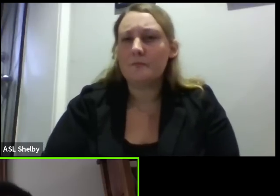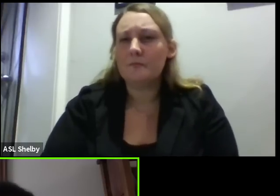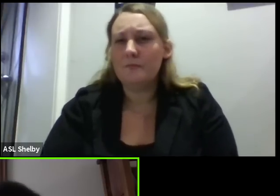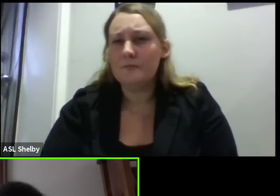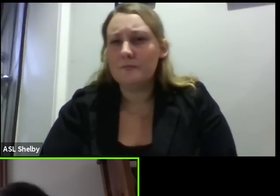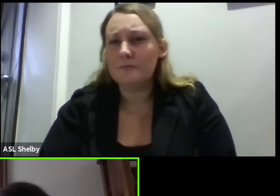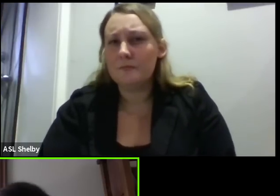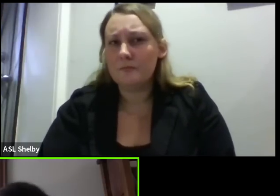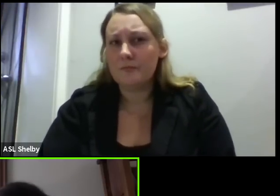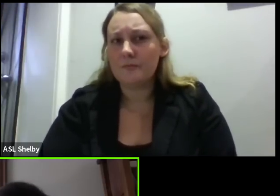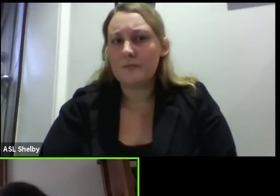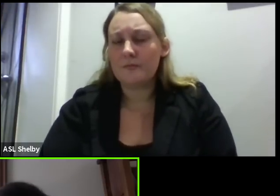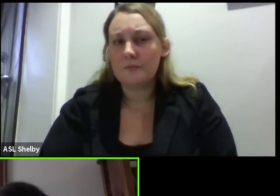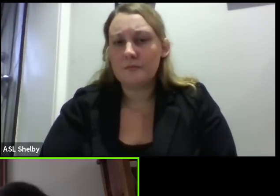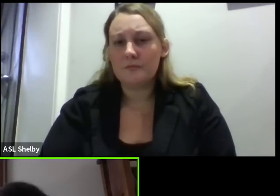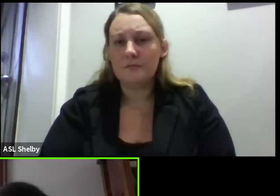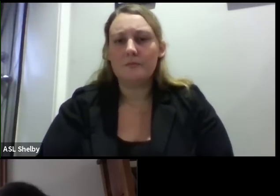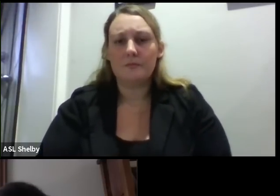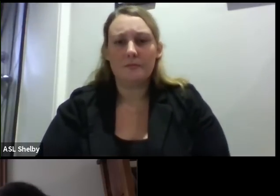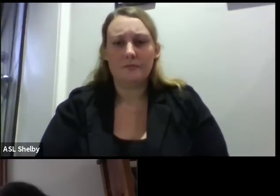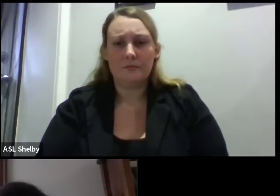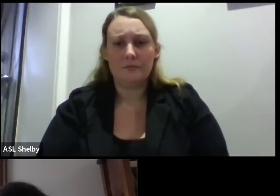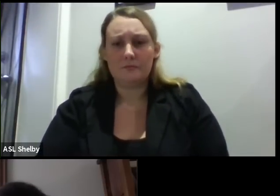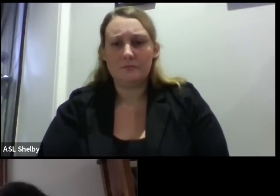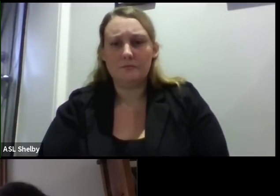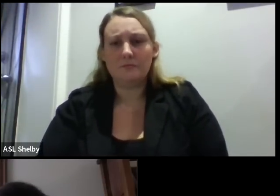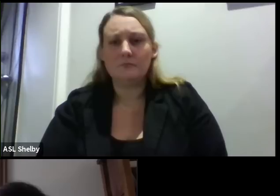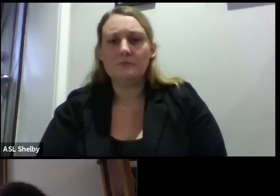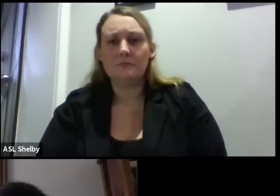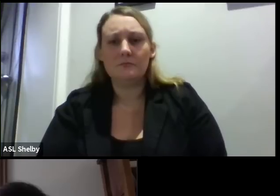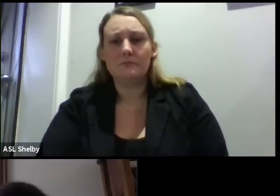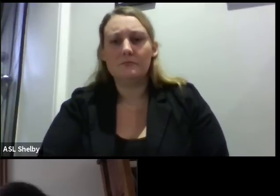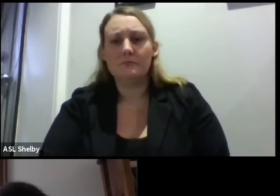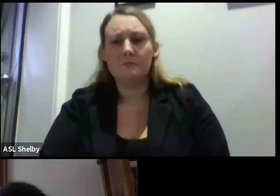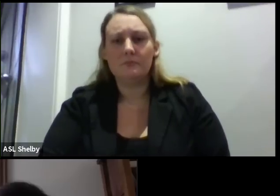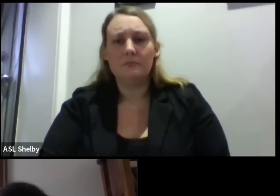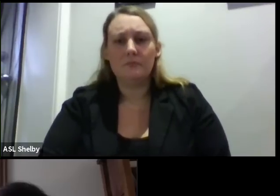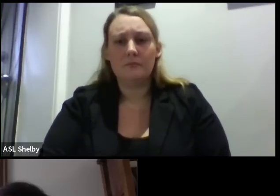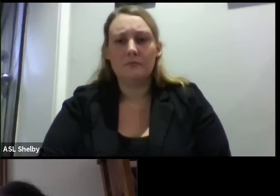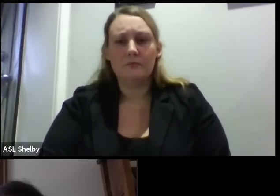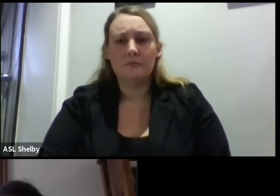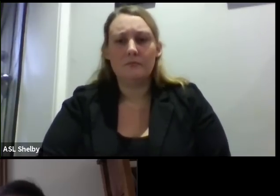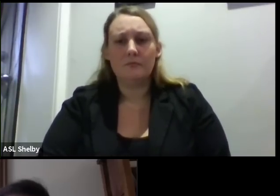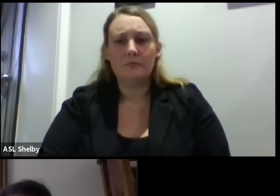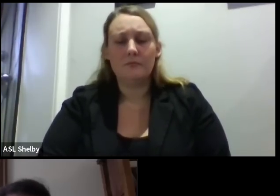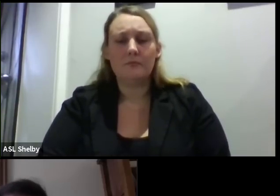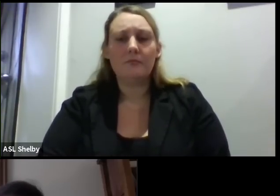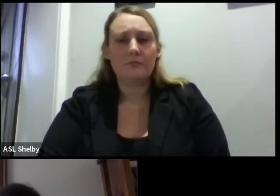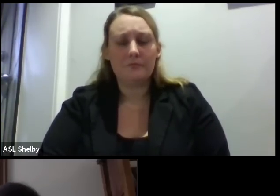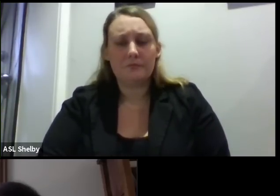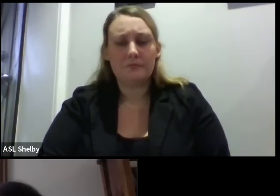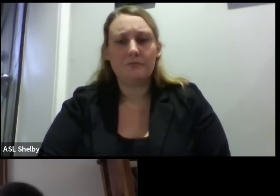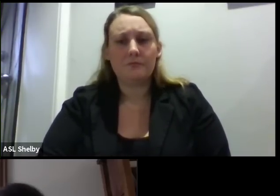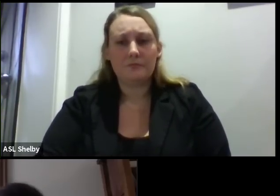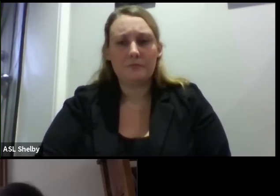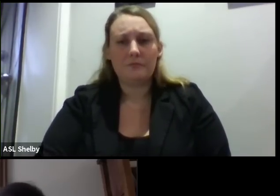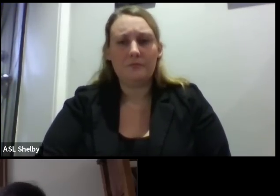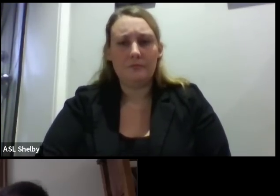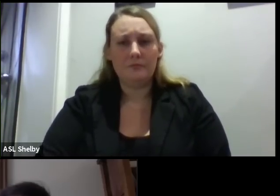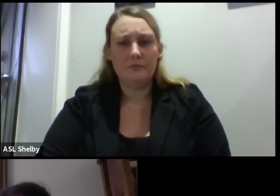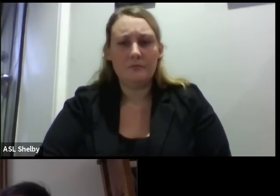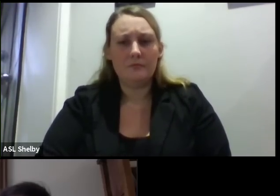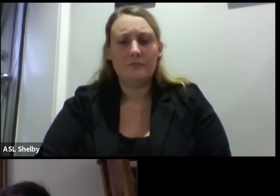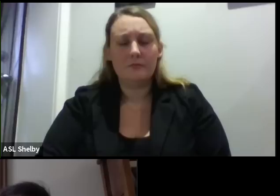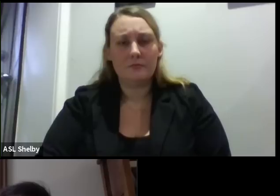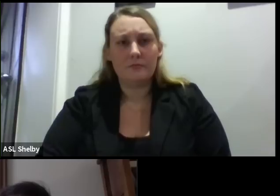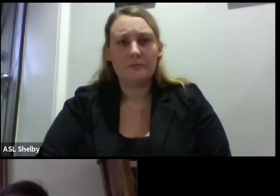en este momento con todo esto de COVID-19 que está impactando específicamente a las mujeres trans que hacen trabajo sexual de